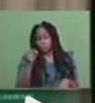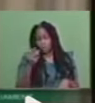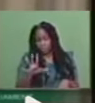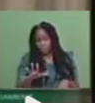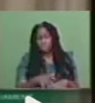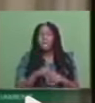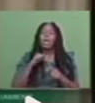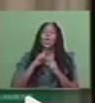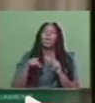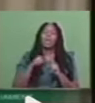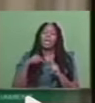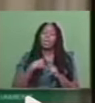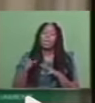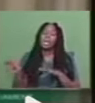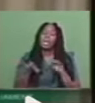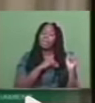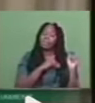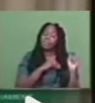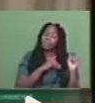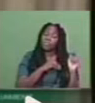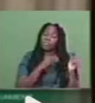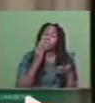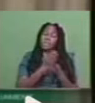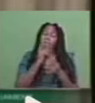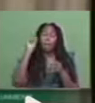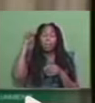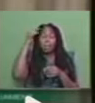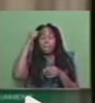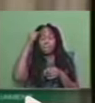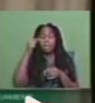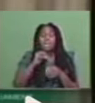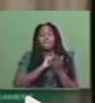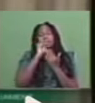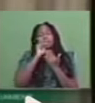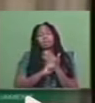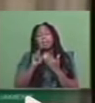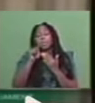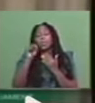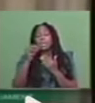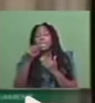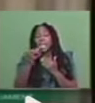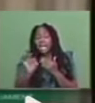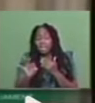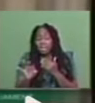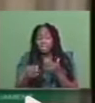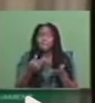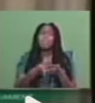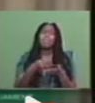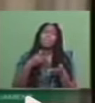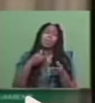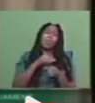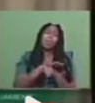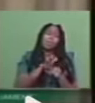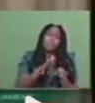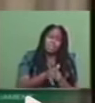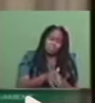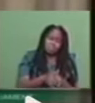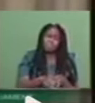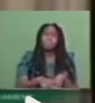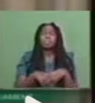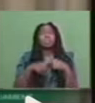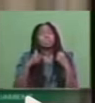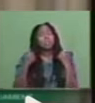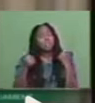was 41 billion. That was September 2019, pre-COVID-19. Each consecutive